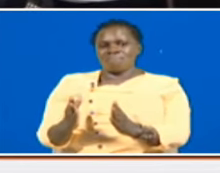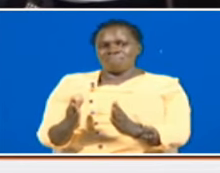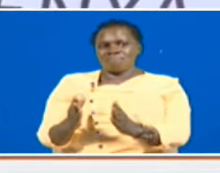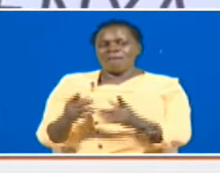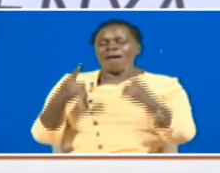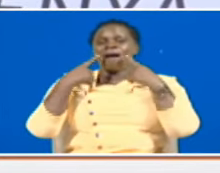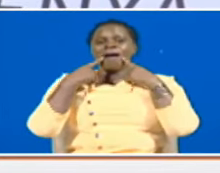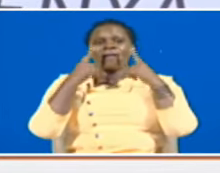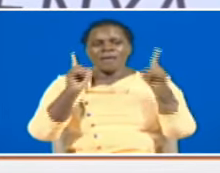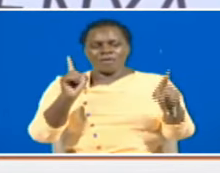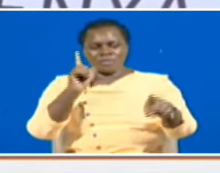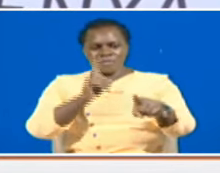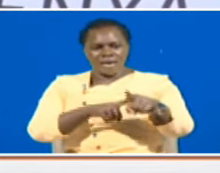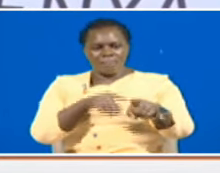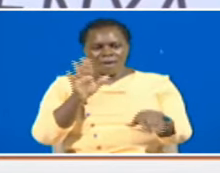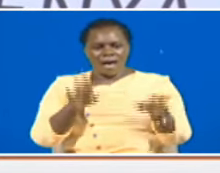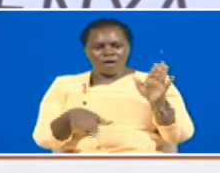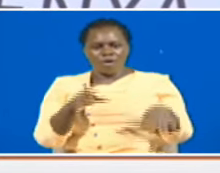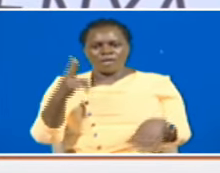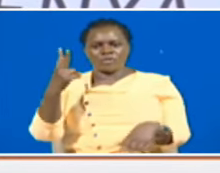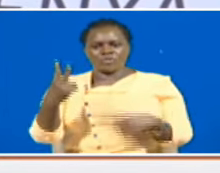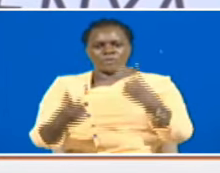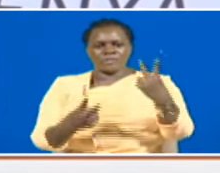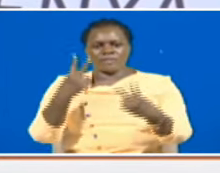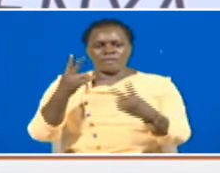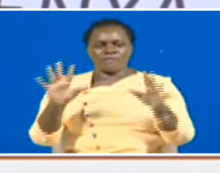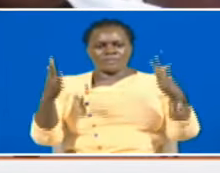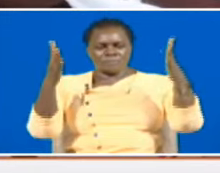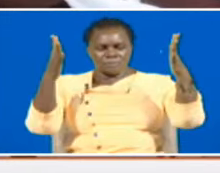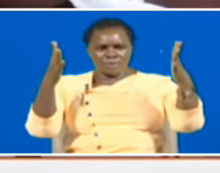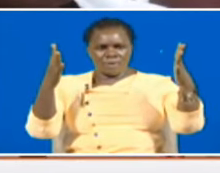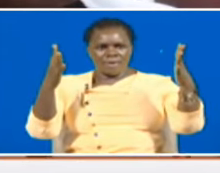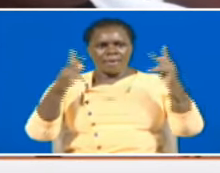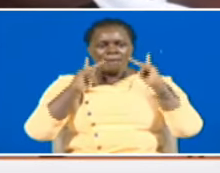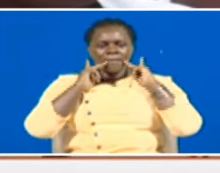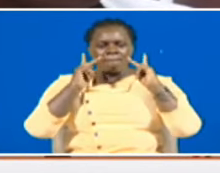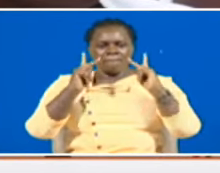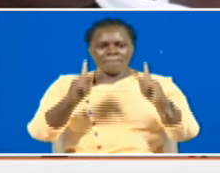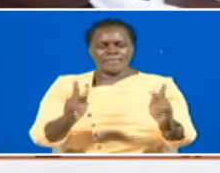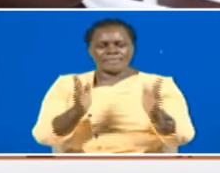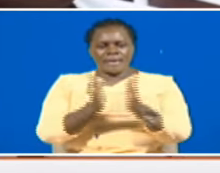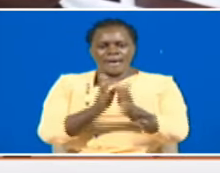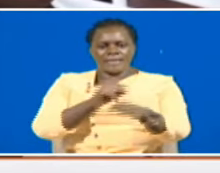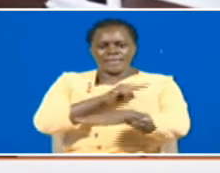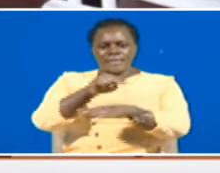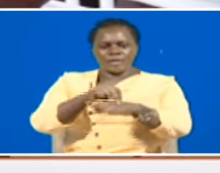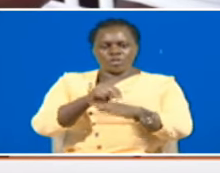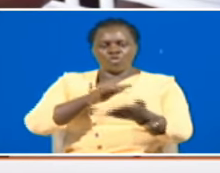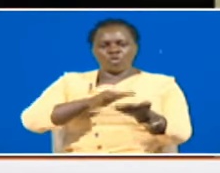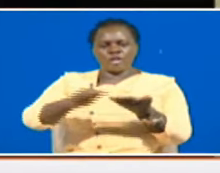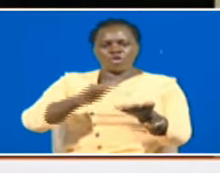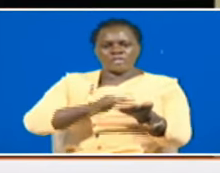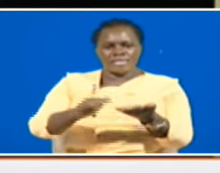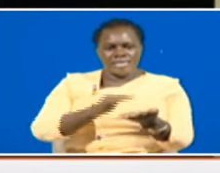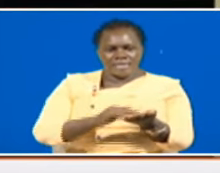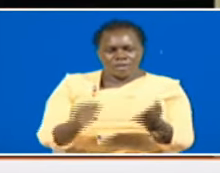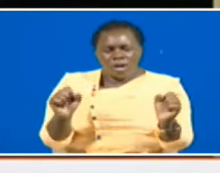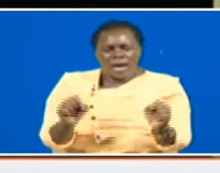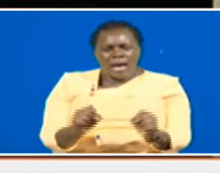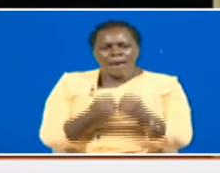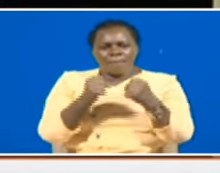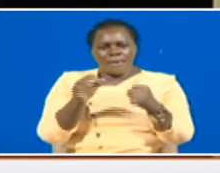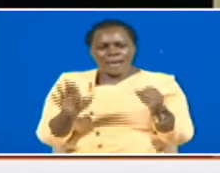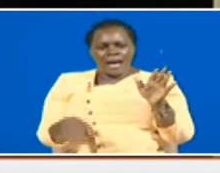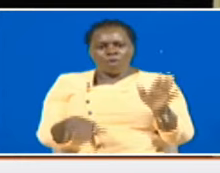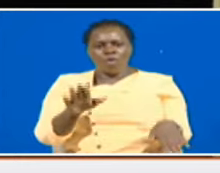the announcement during Angola's 22nd anniversary of peace and national reconciliation held at